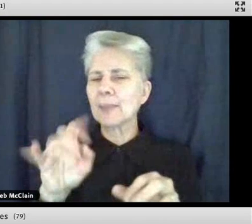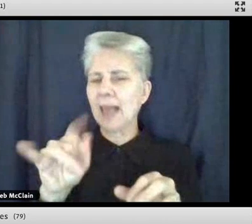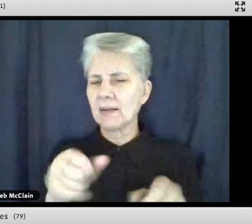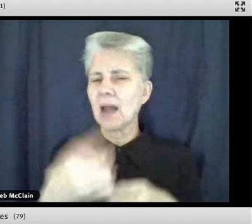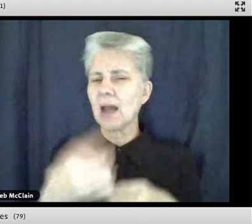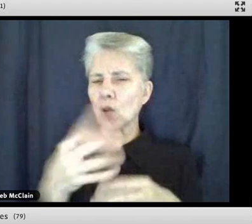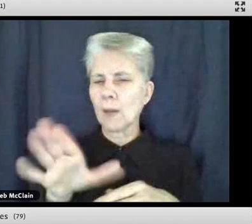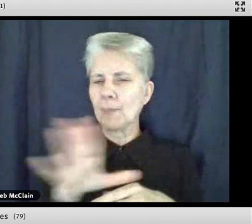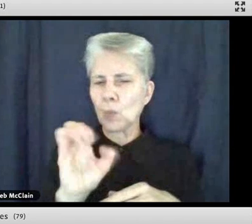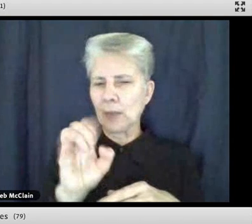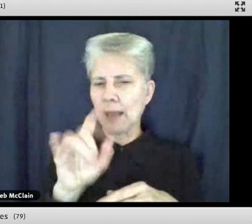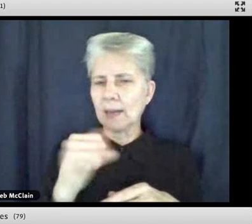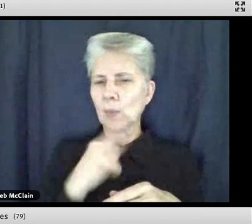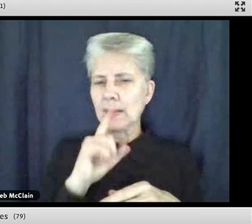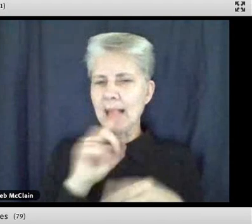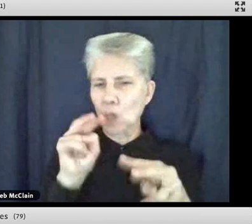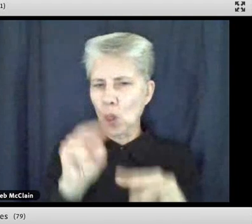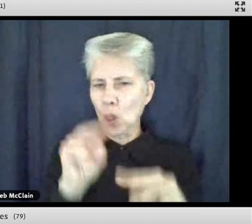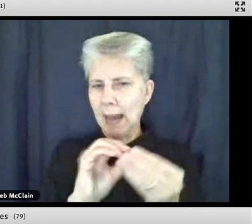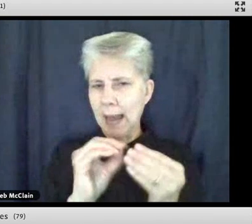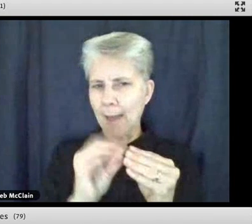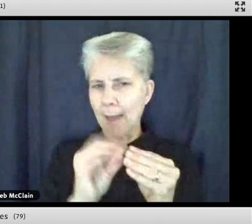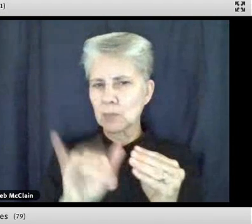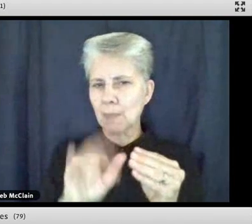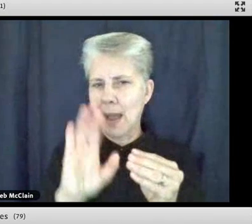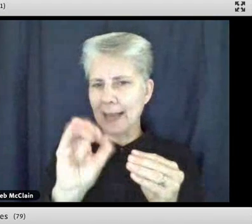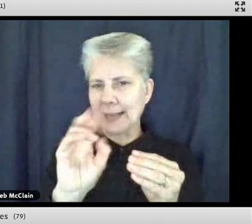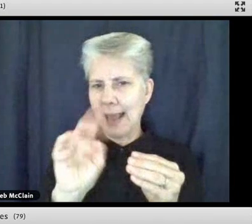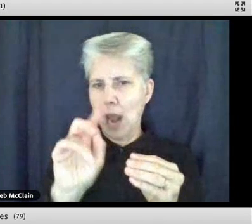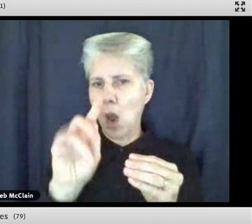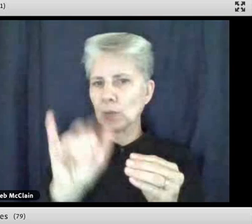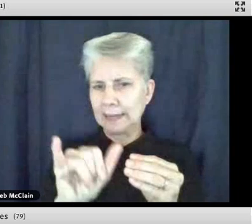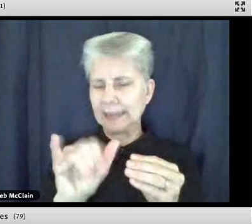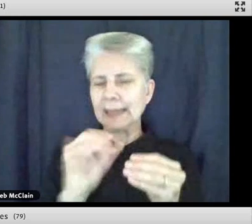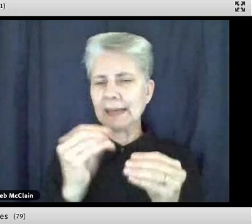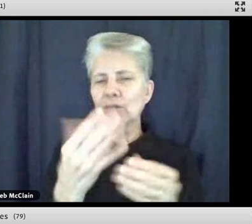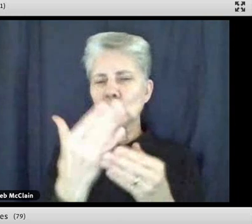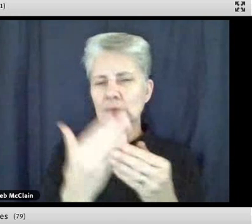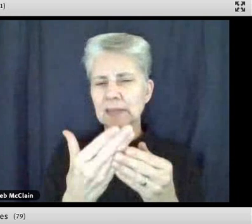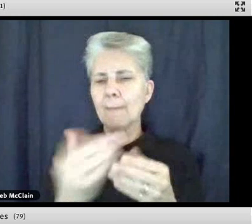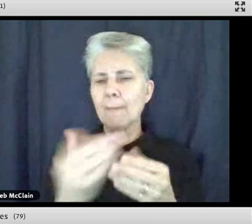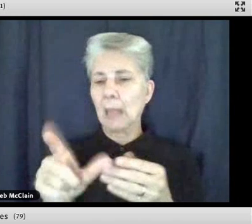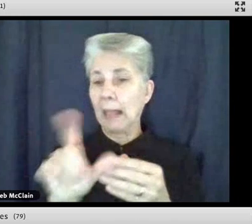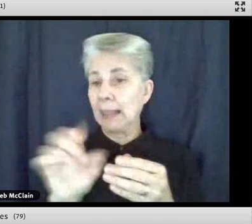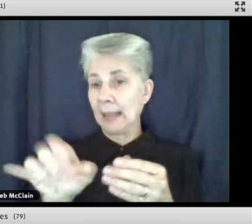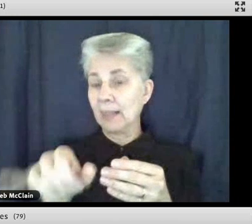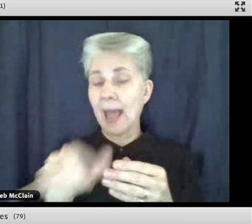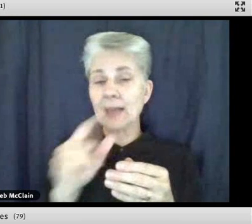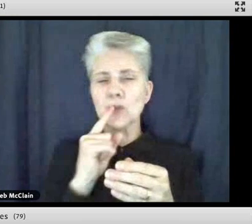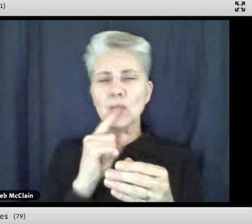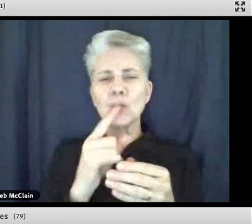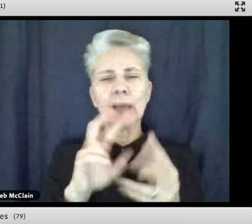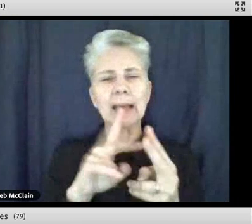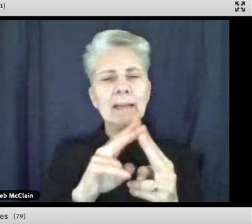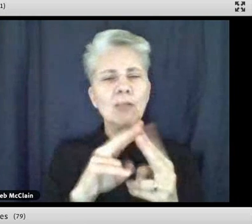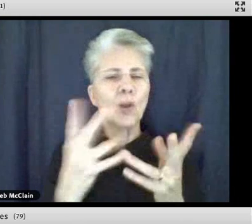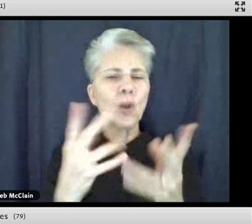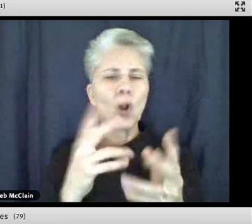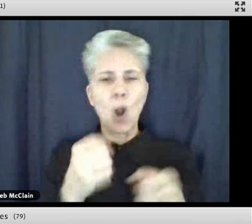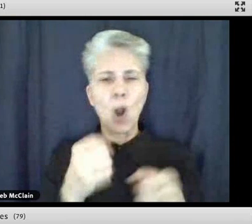numbers by county. And it'll also give you some Lee. Okay. So you can either look on the map here and pick out